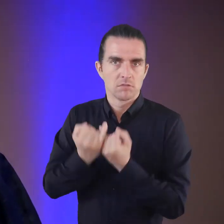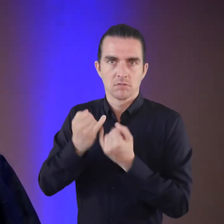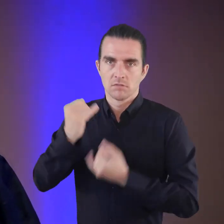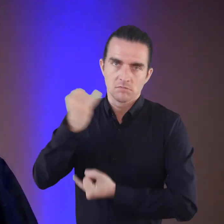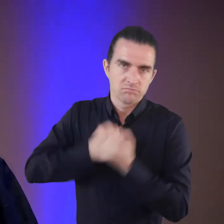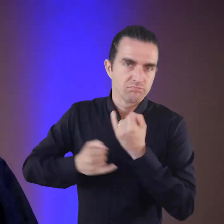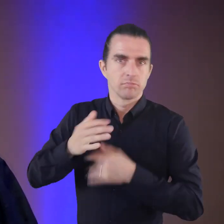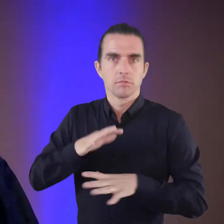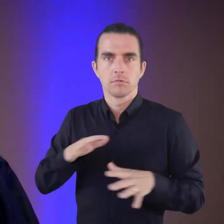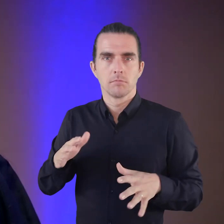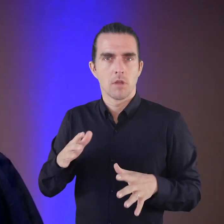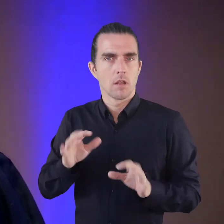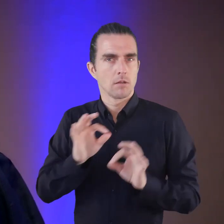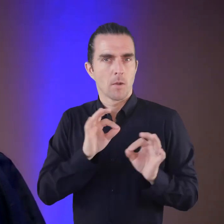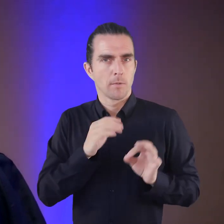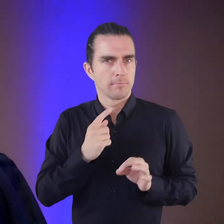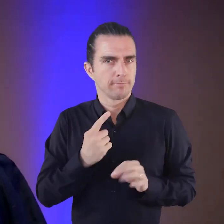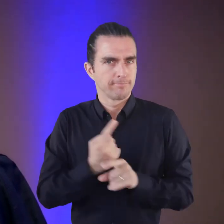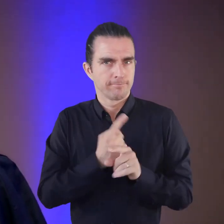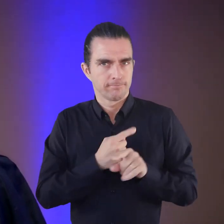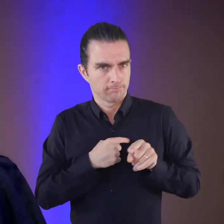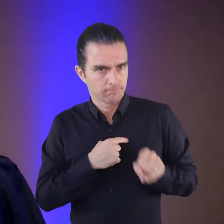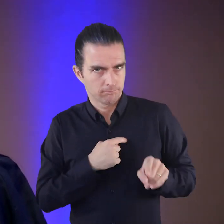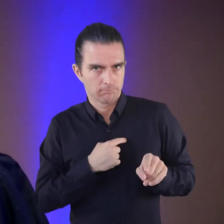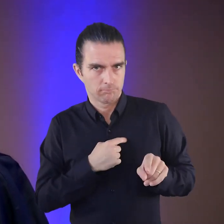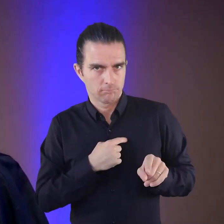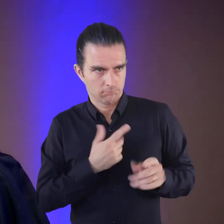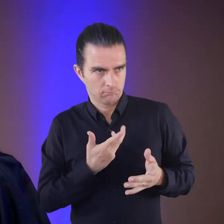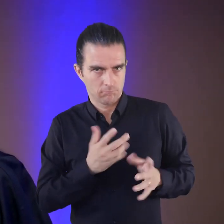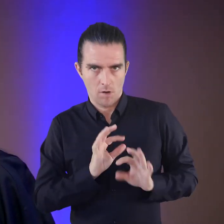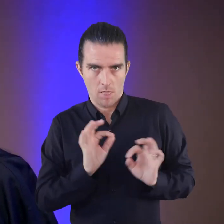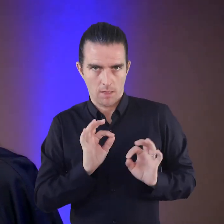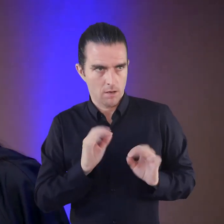all the same prompts, were not violent.